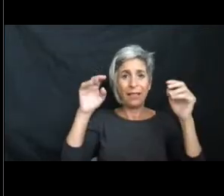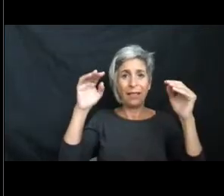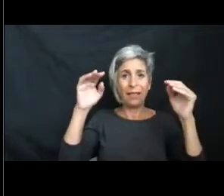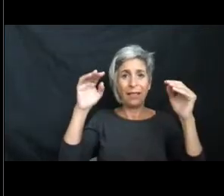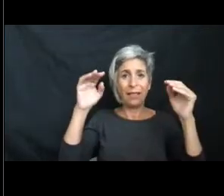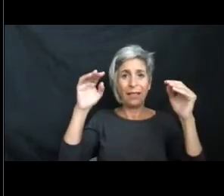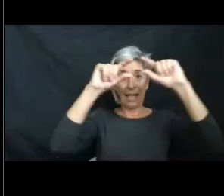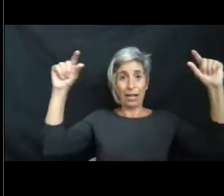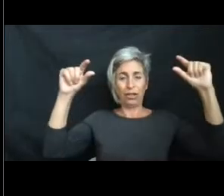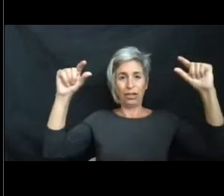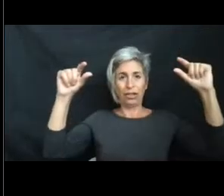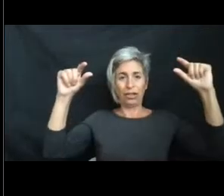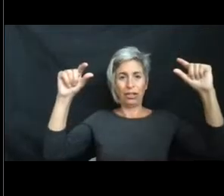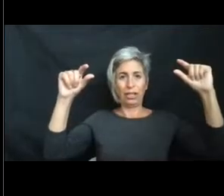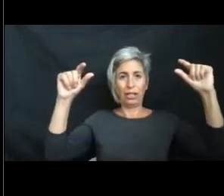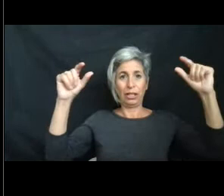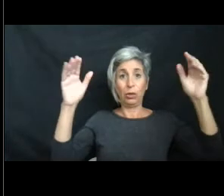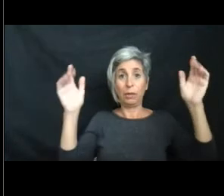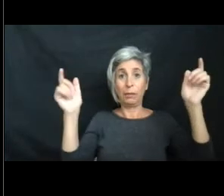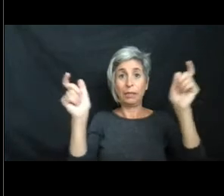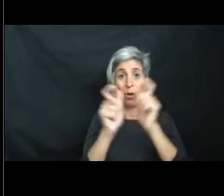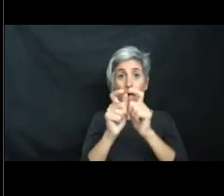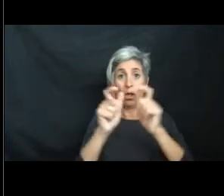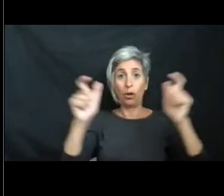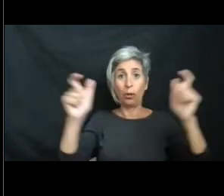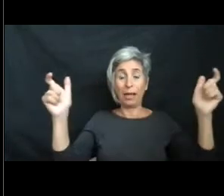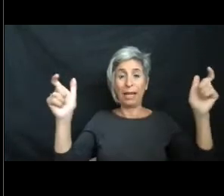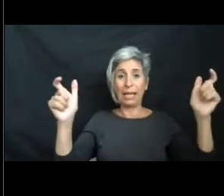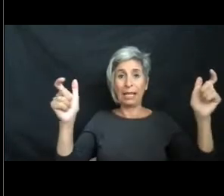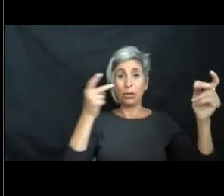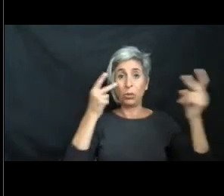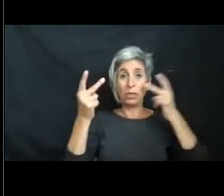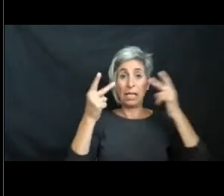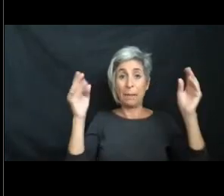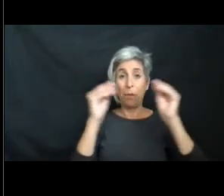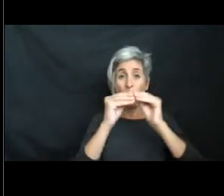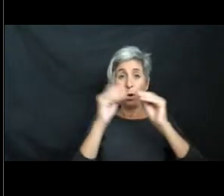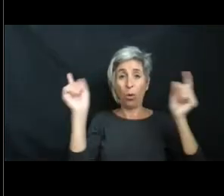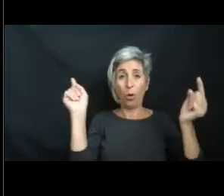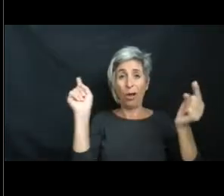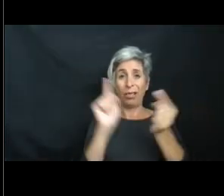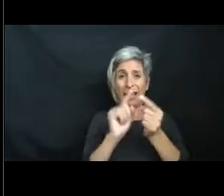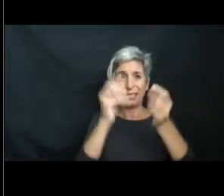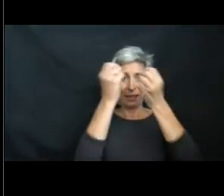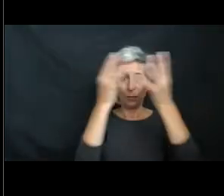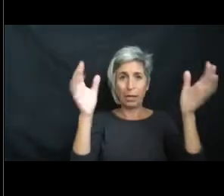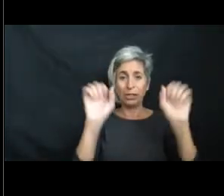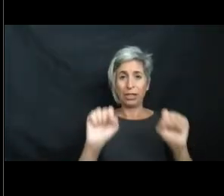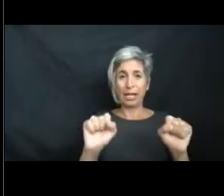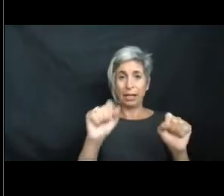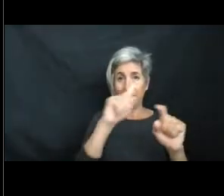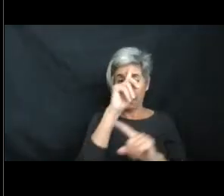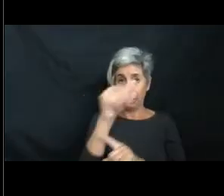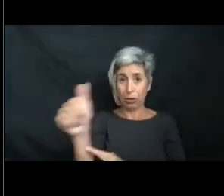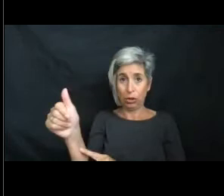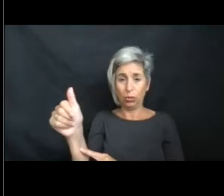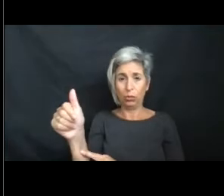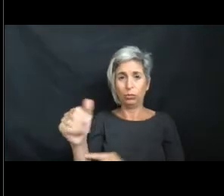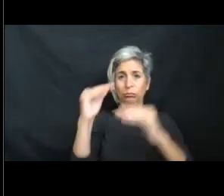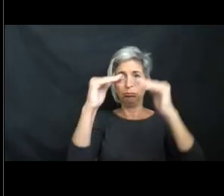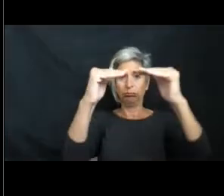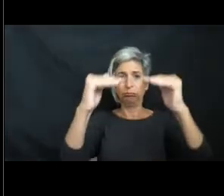top. You can make it smaller or bigger to view more or less of the information. Going through here, your project and case